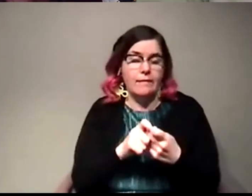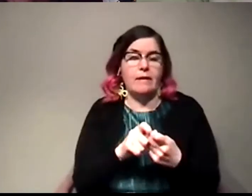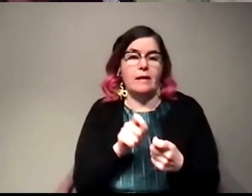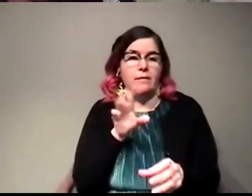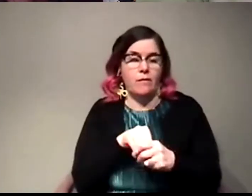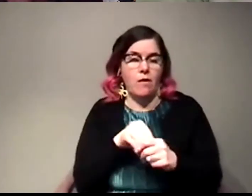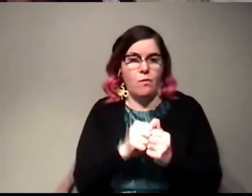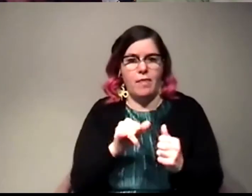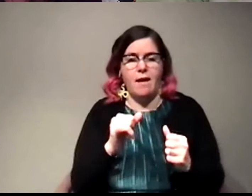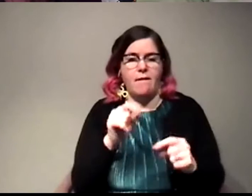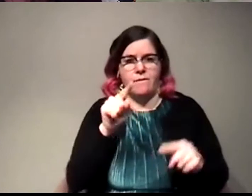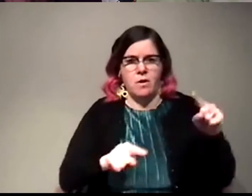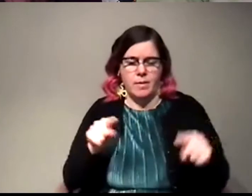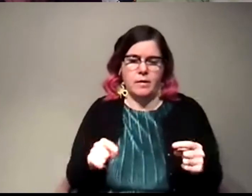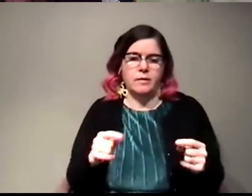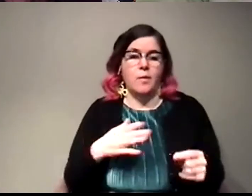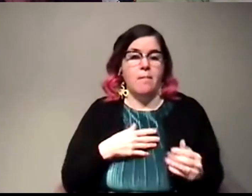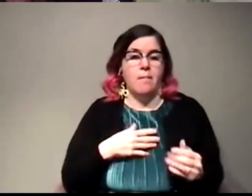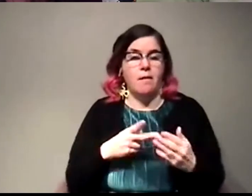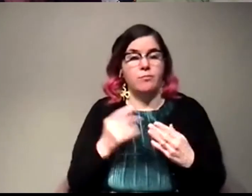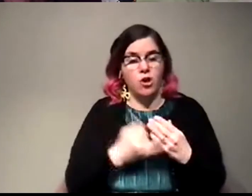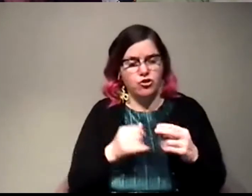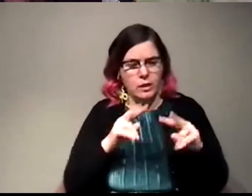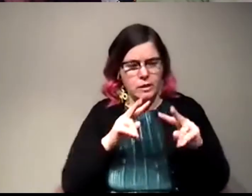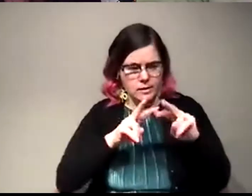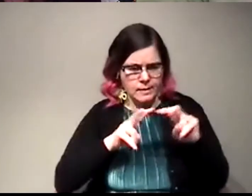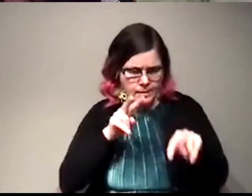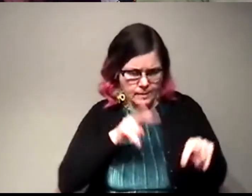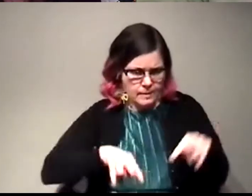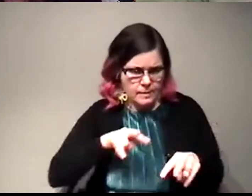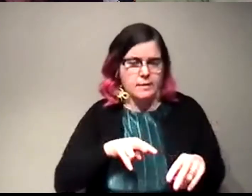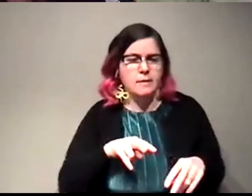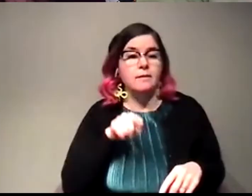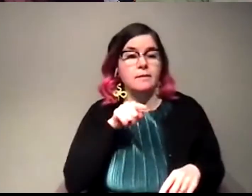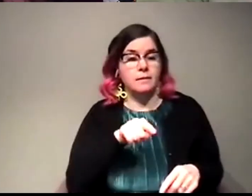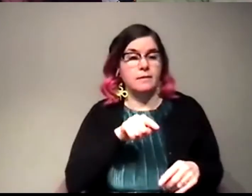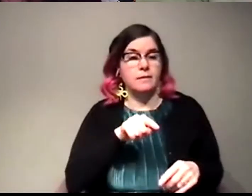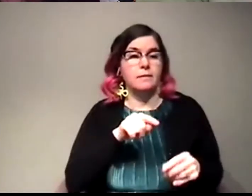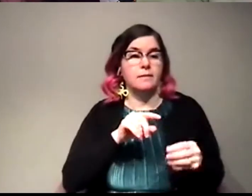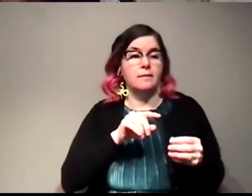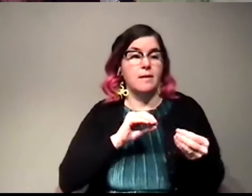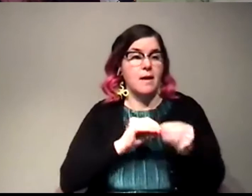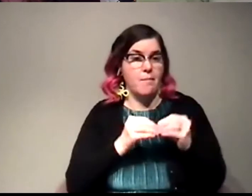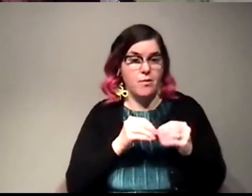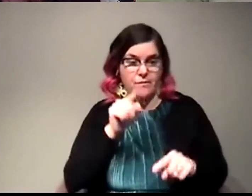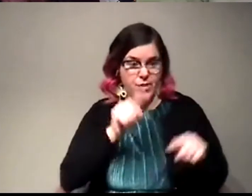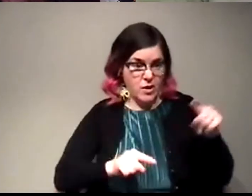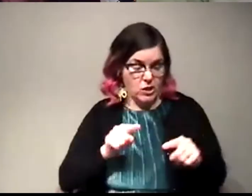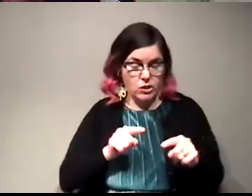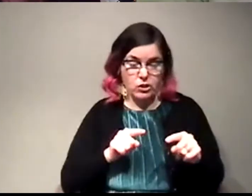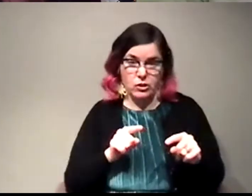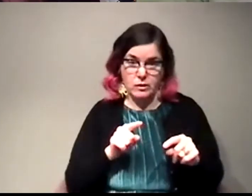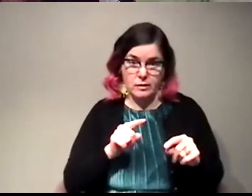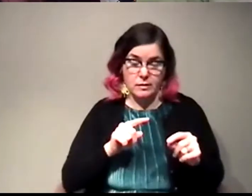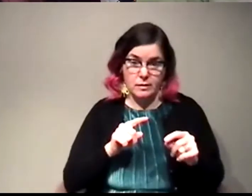variability. So my project is looking at whether this amount of variation is basically to ensure that there's a pool of